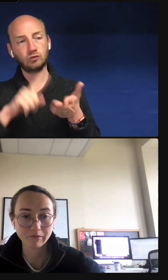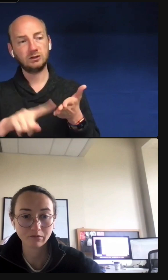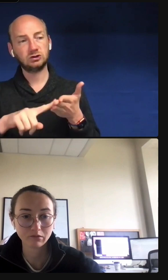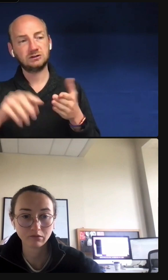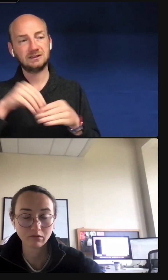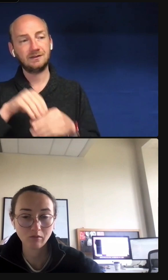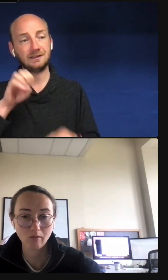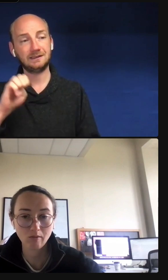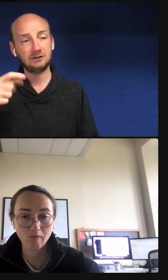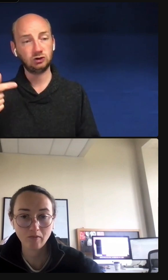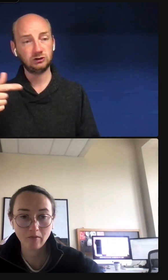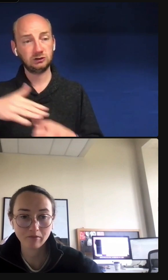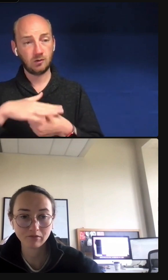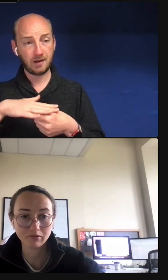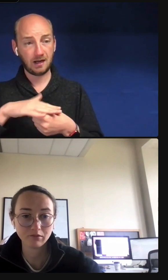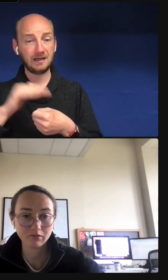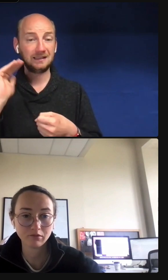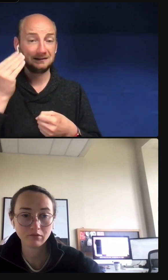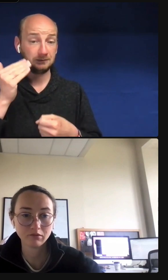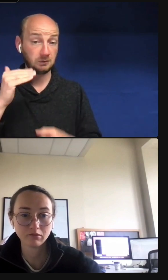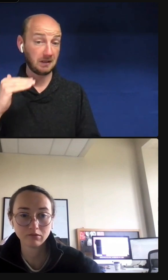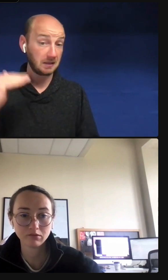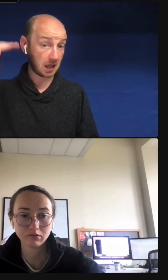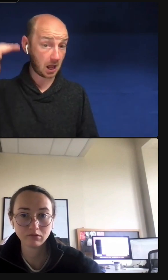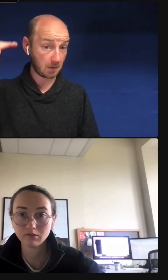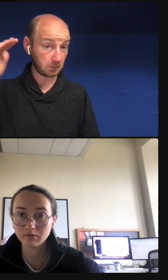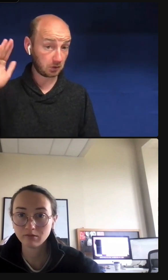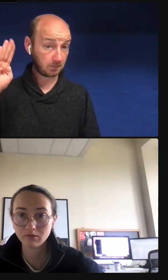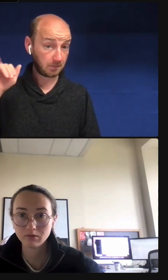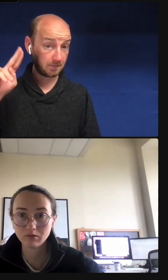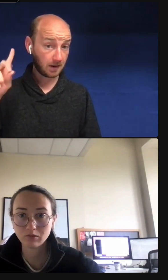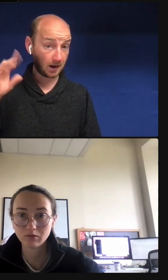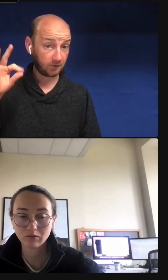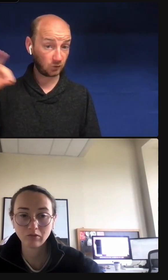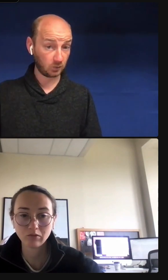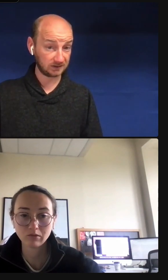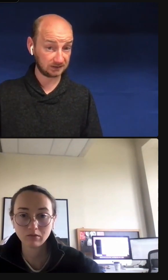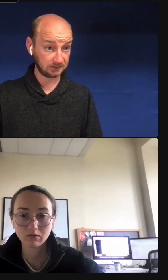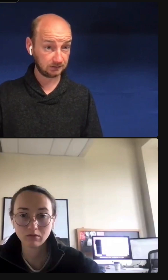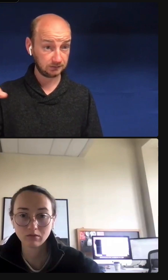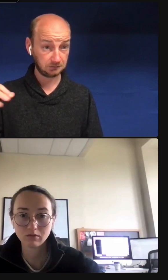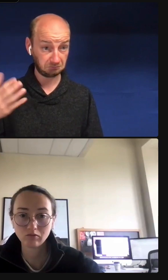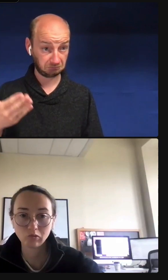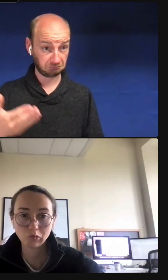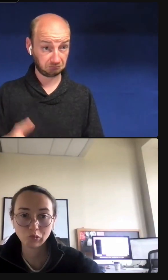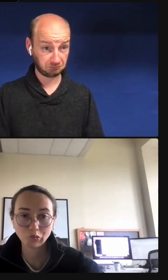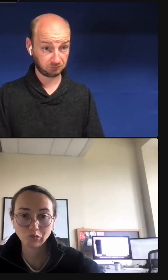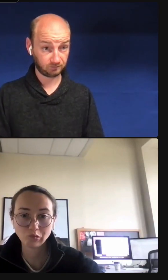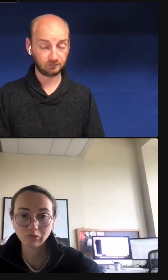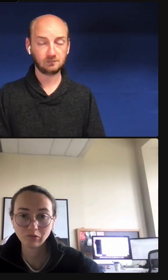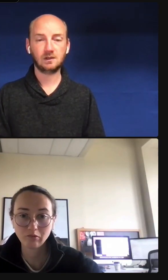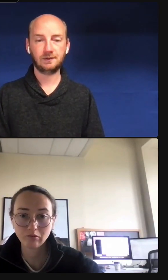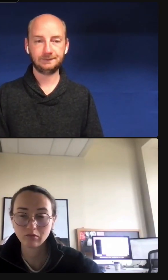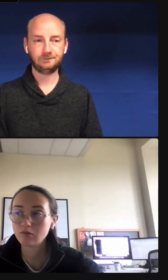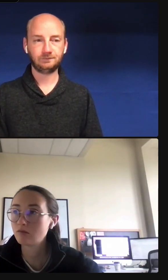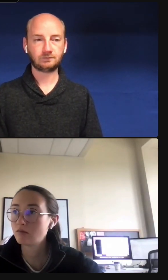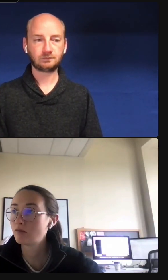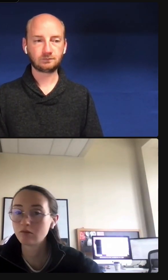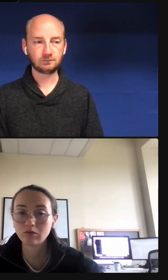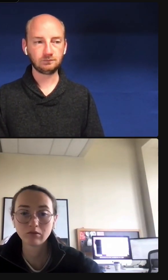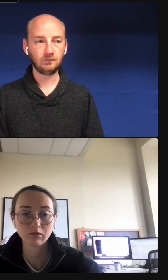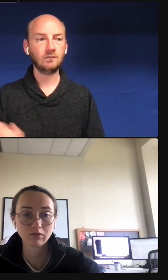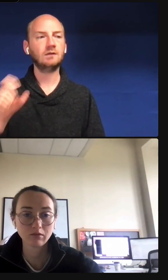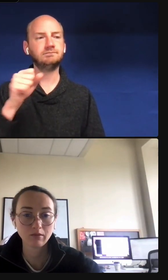be the upper alpha band that's most pertinent. Yeah, that's a great question. Thanks for